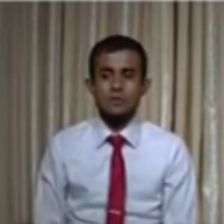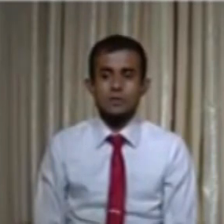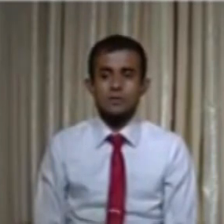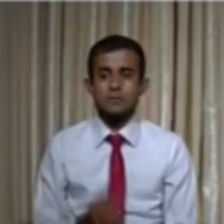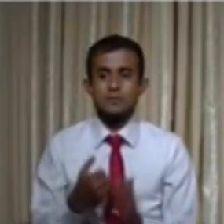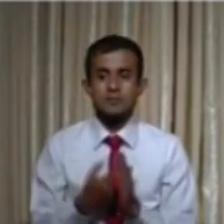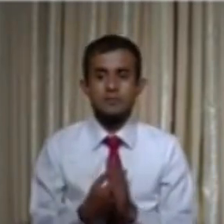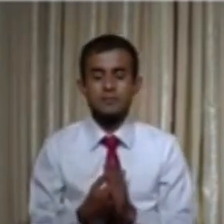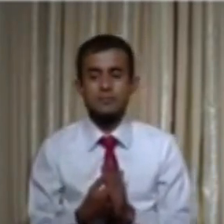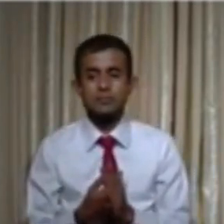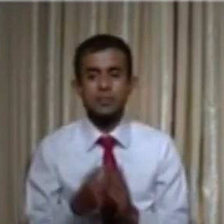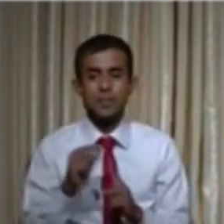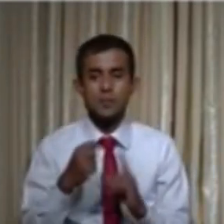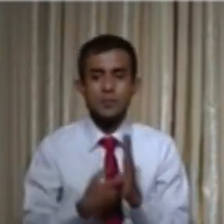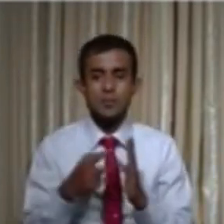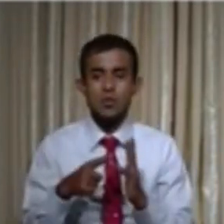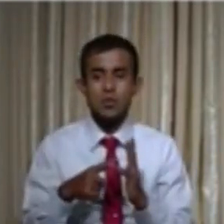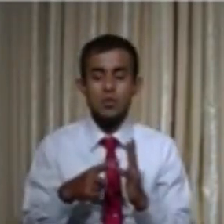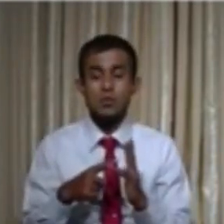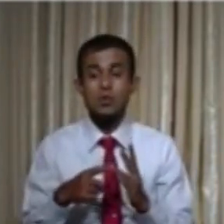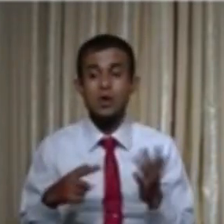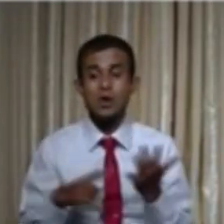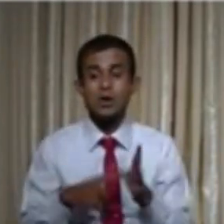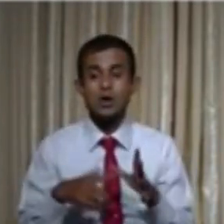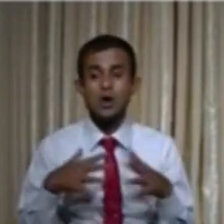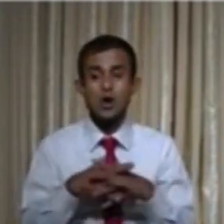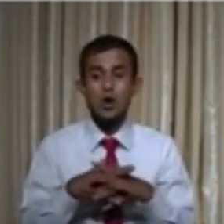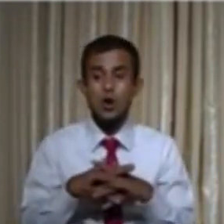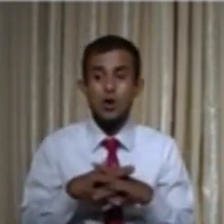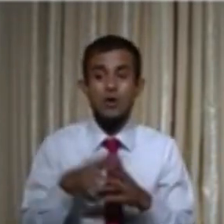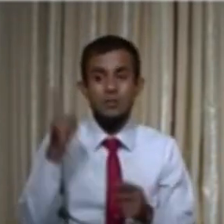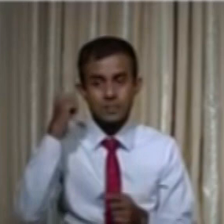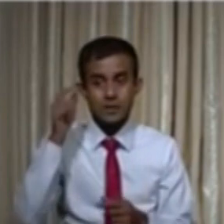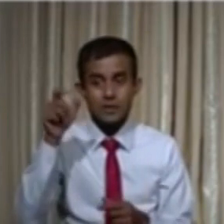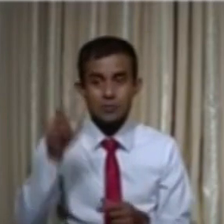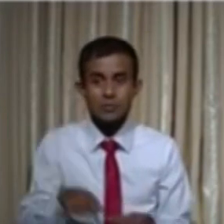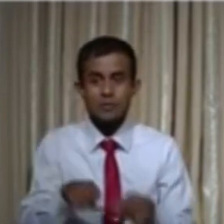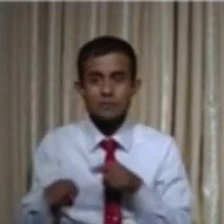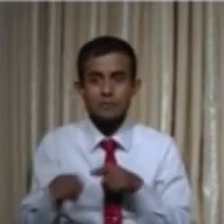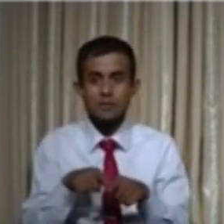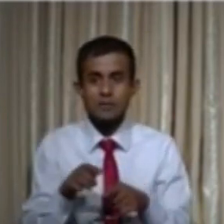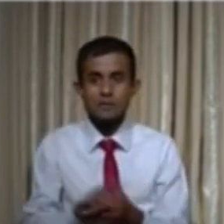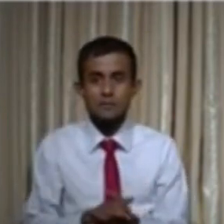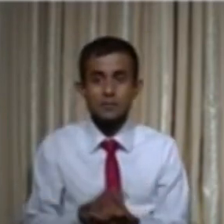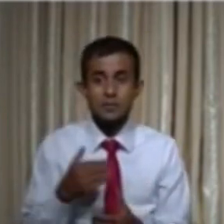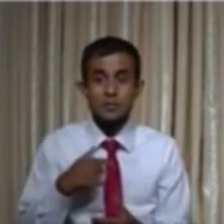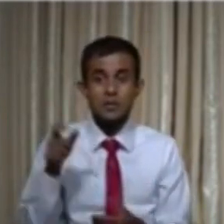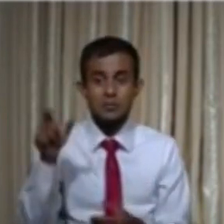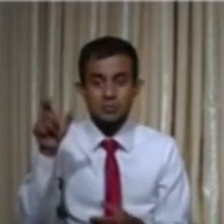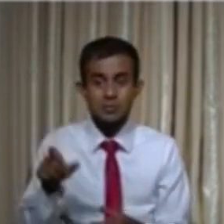student, I not only looked up to, but we thought of as almost